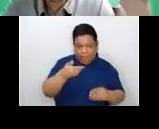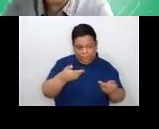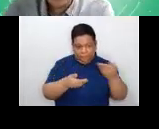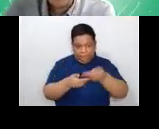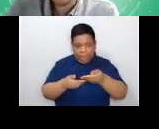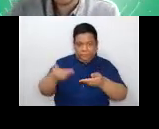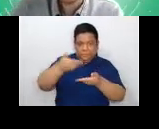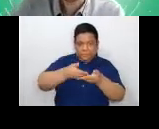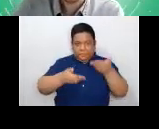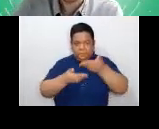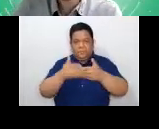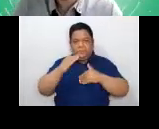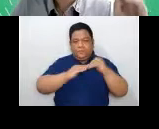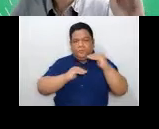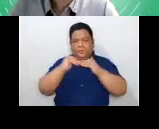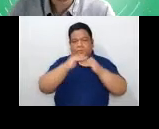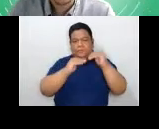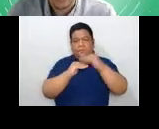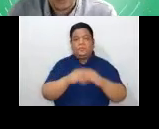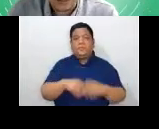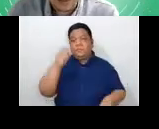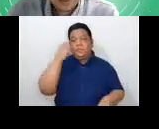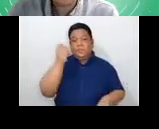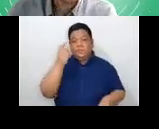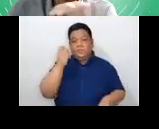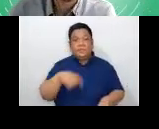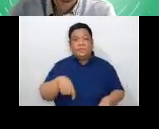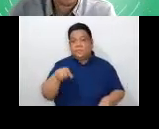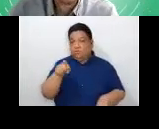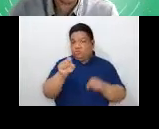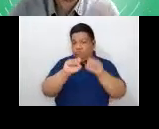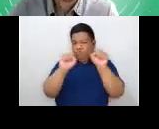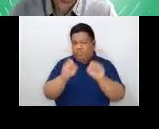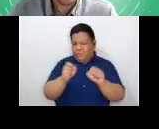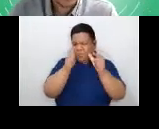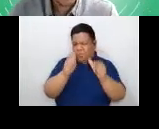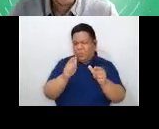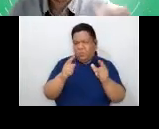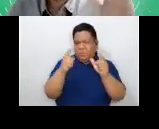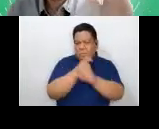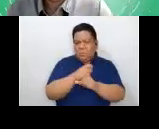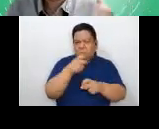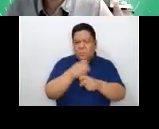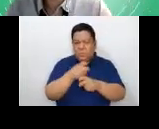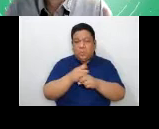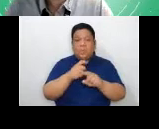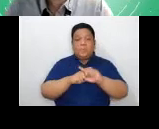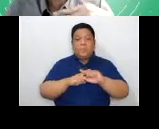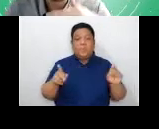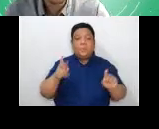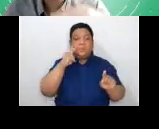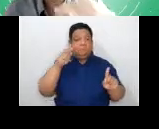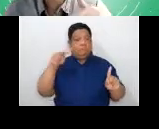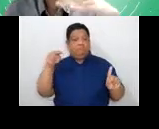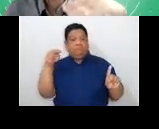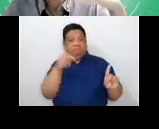So all of these shapes in this example look complex, right? You see complex patterns, complex geometry. But when you look at it from the perspective of